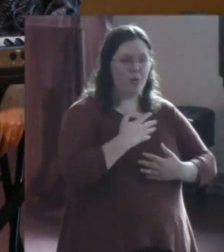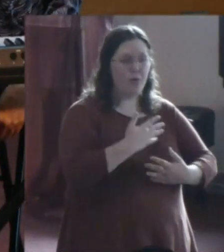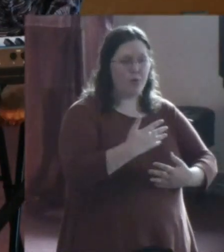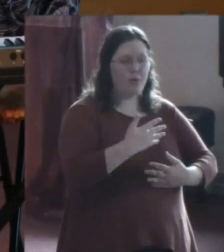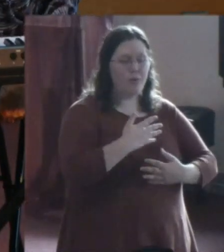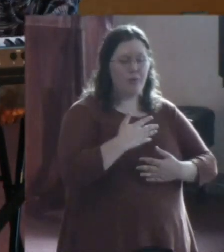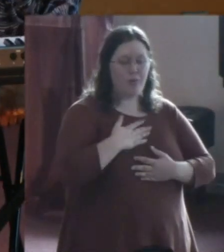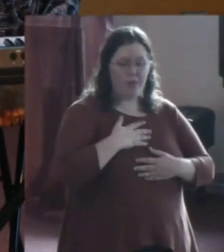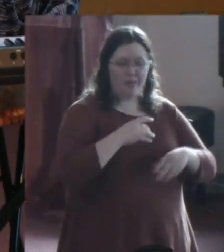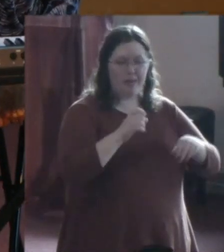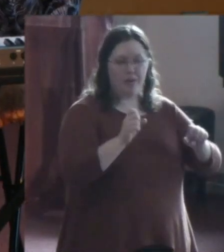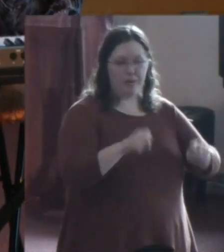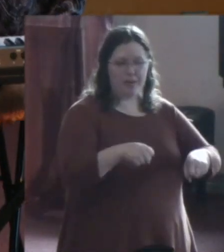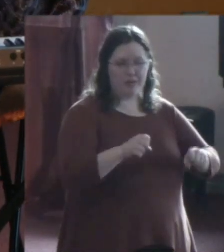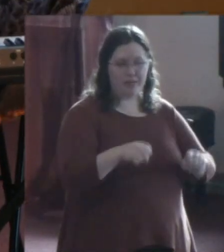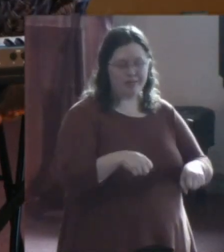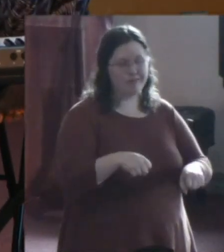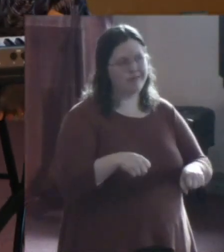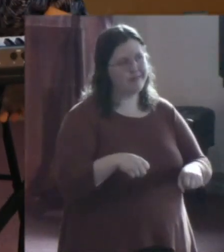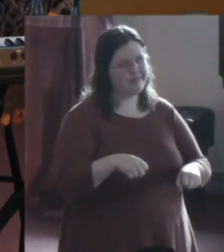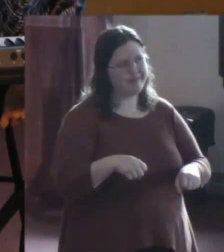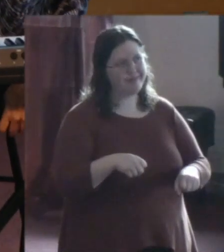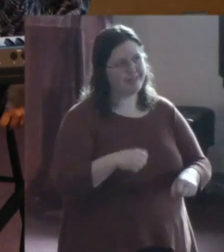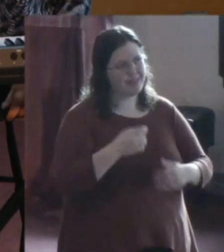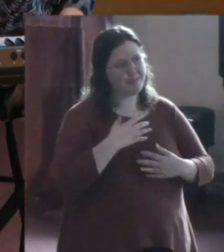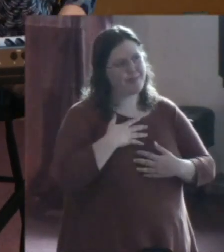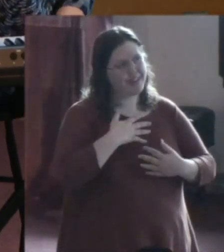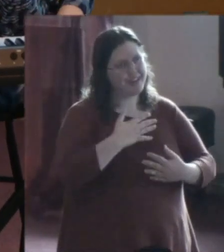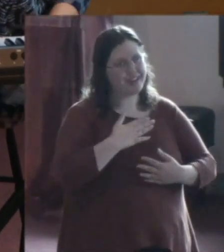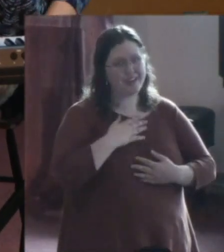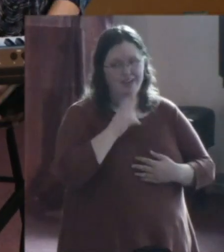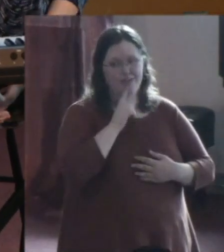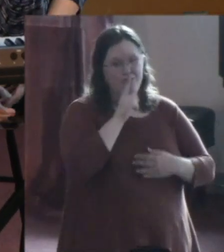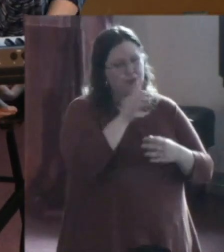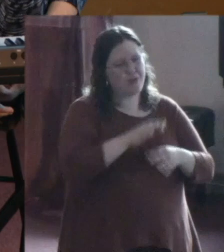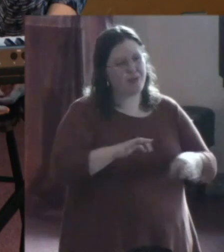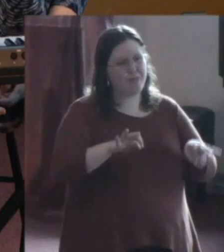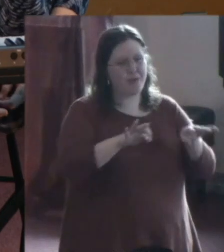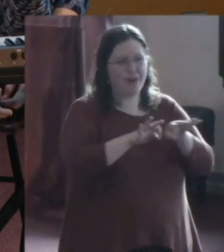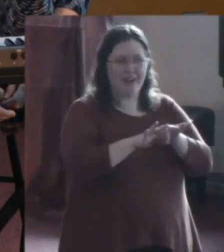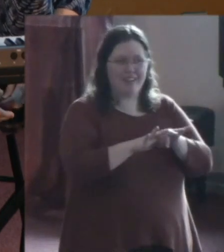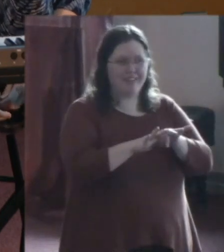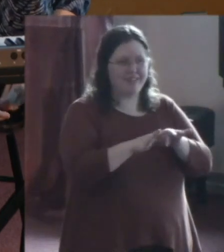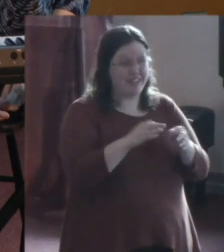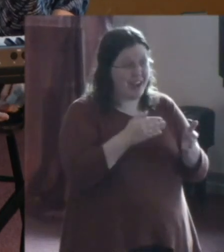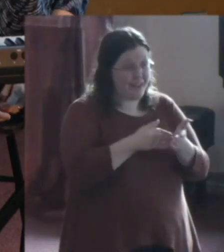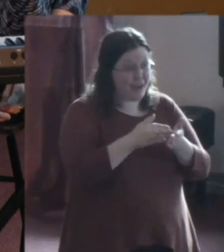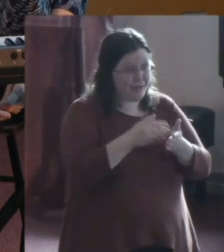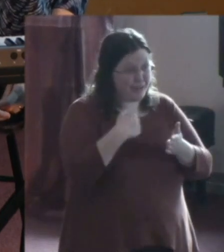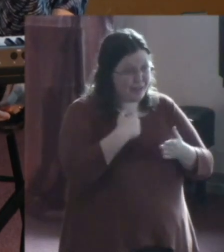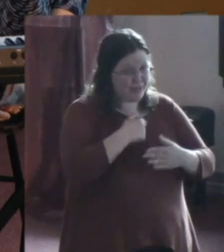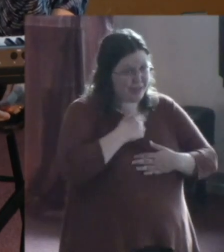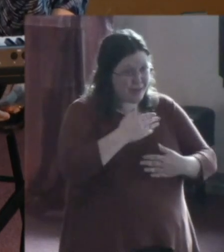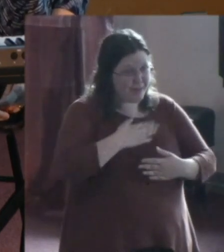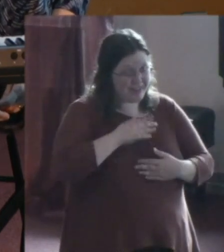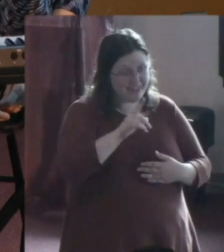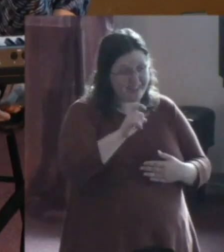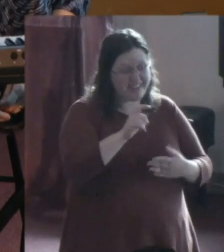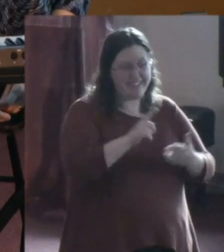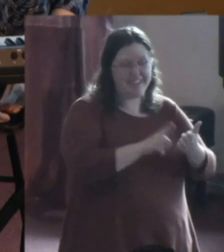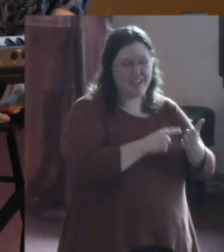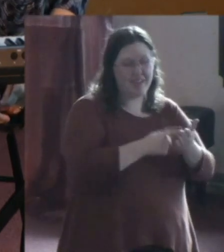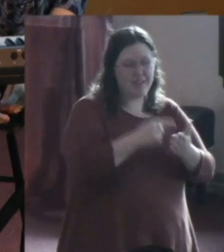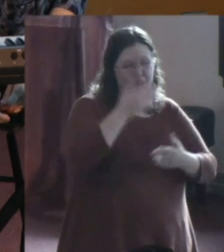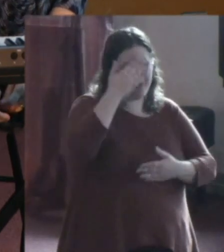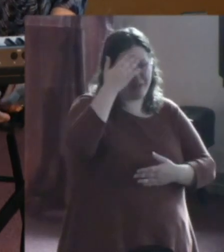can, because, wow, breathing is so important, but how often do we do this? Sometimes we forget to take